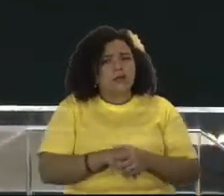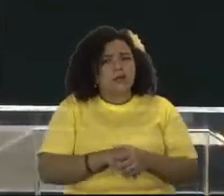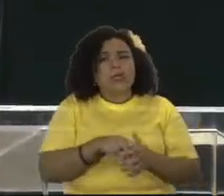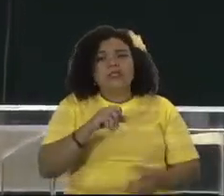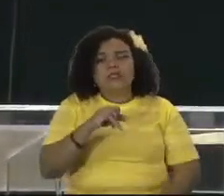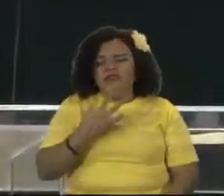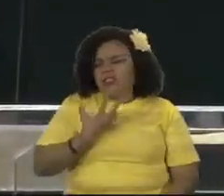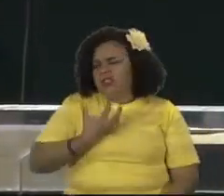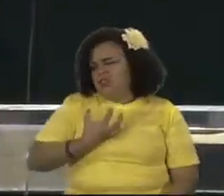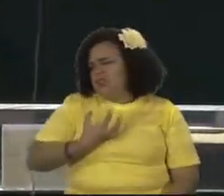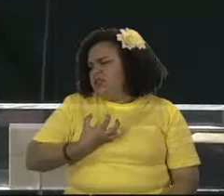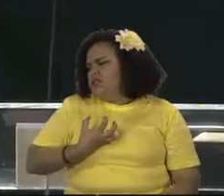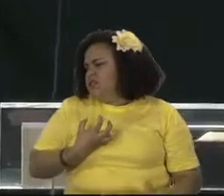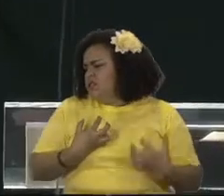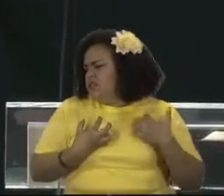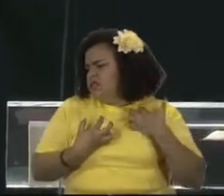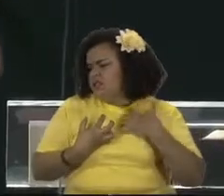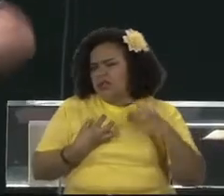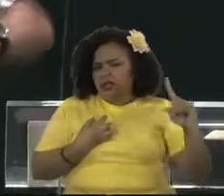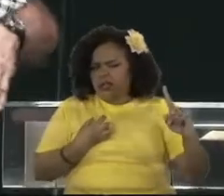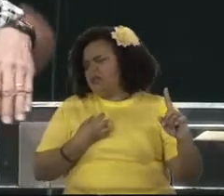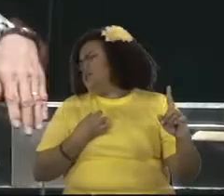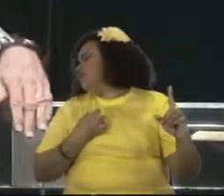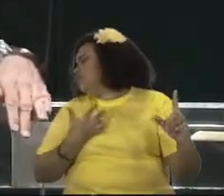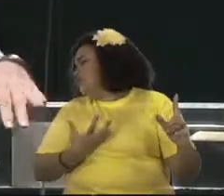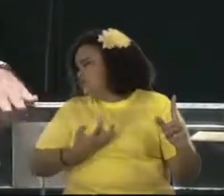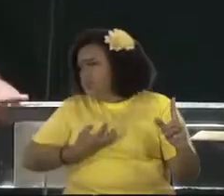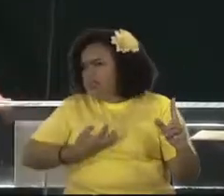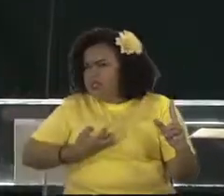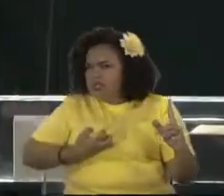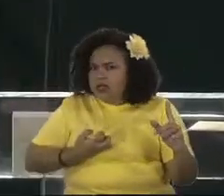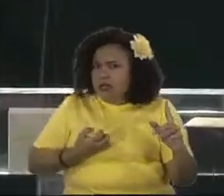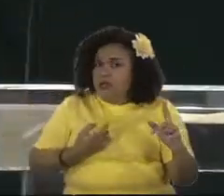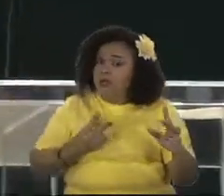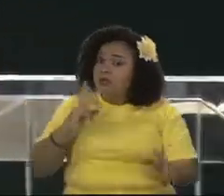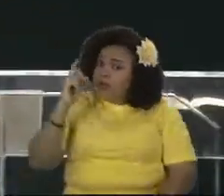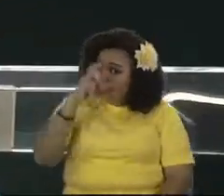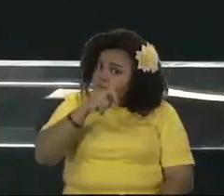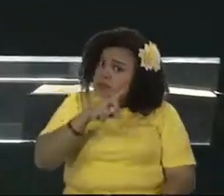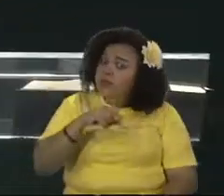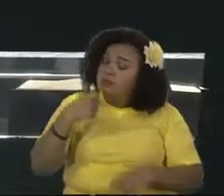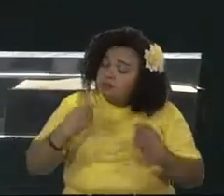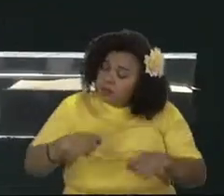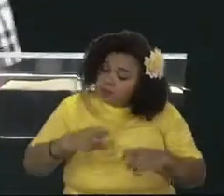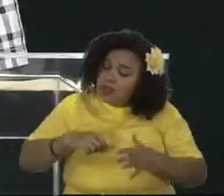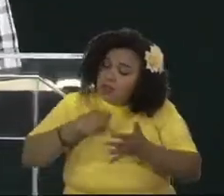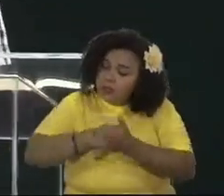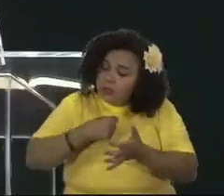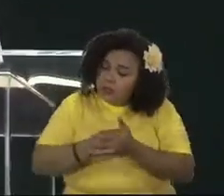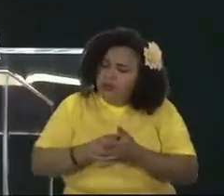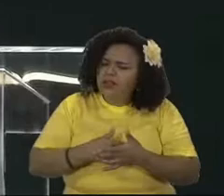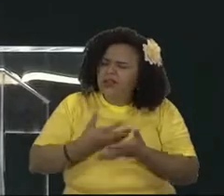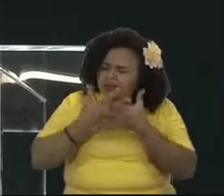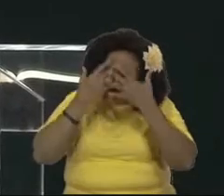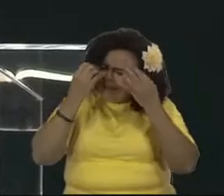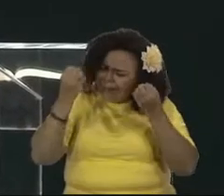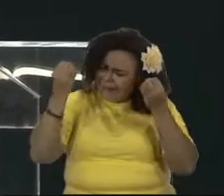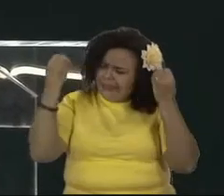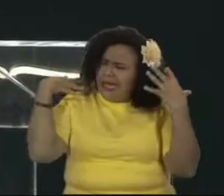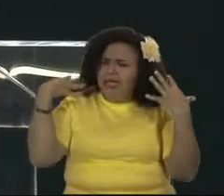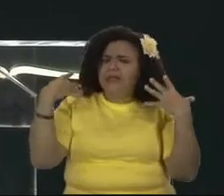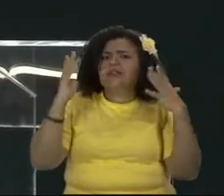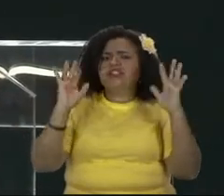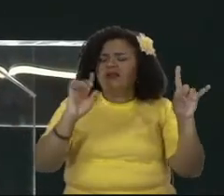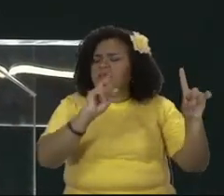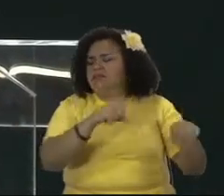peoples. You must be separated and holy towards God. So that fight the